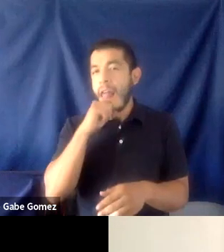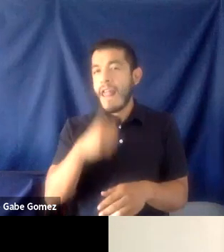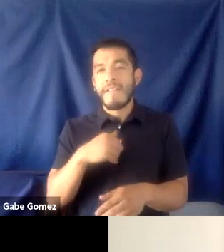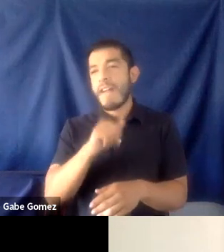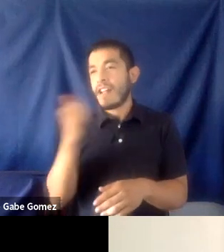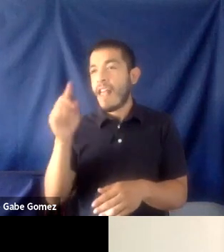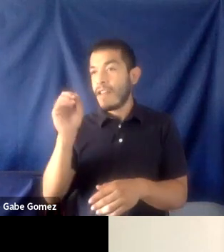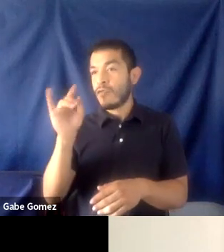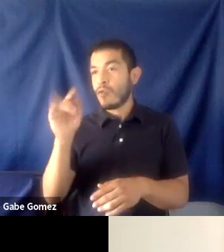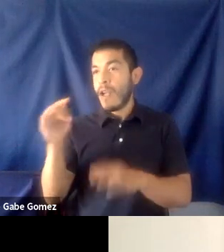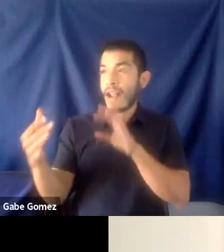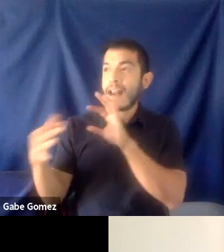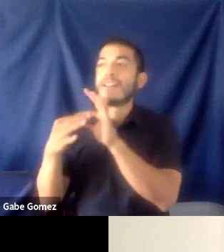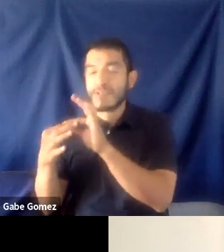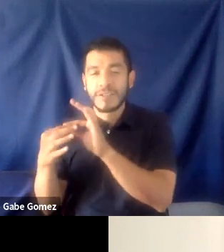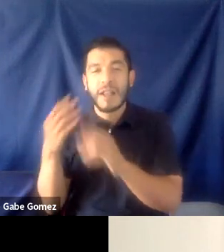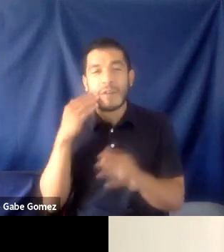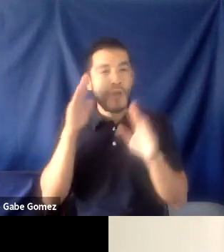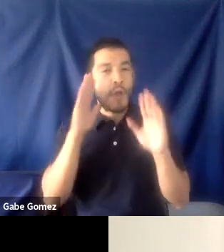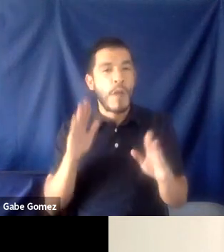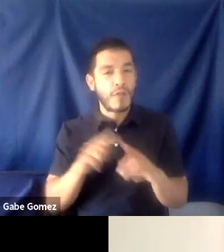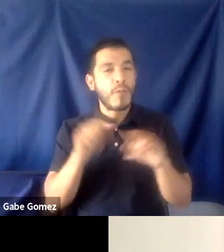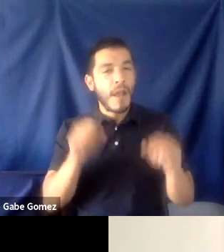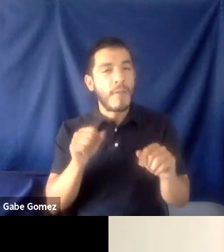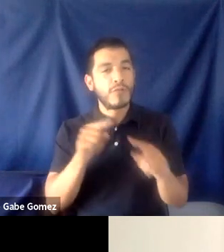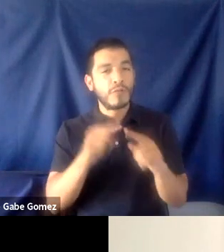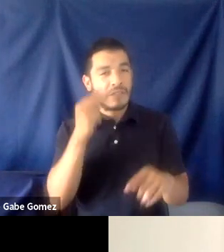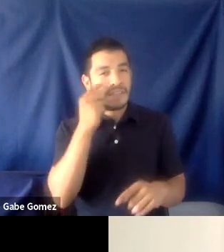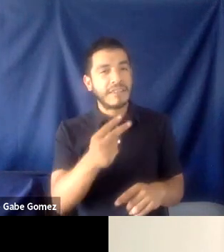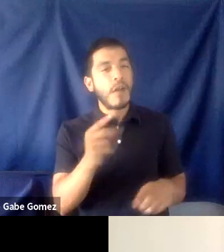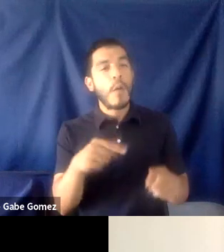connection, because it was great to be able to see like what